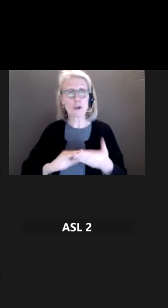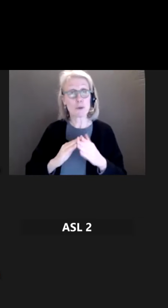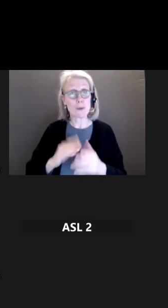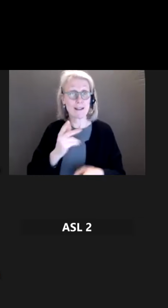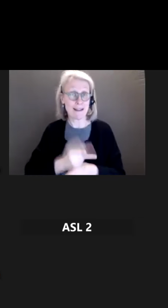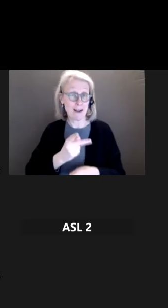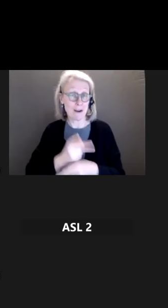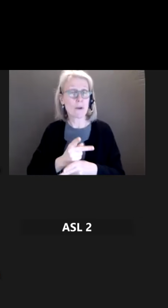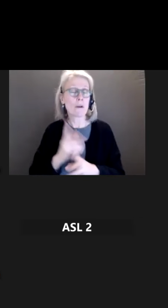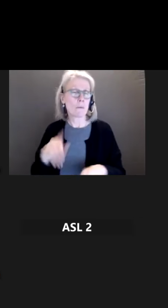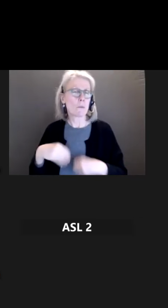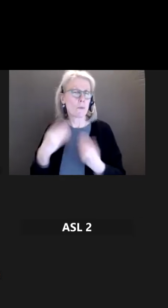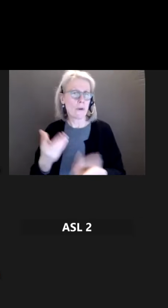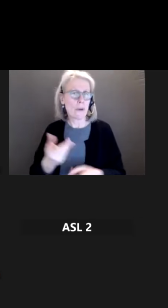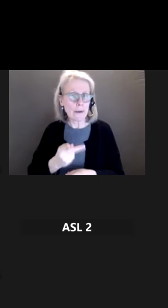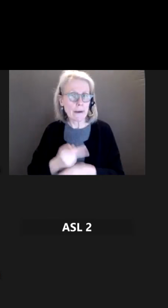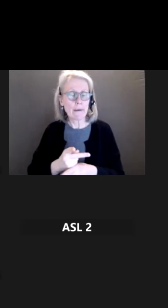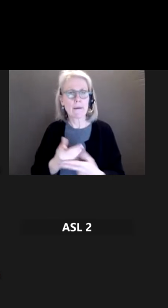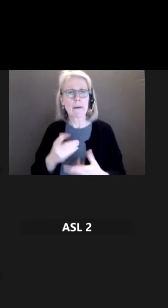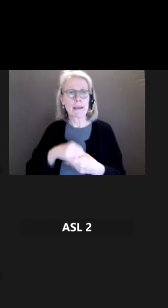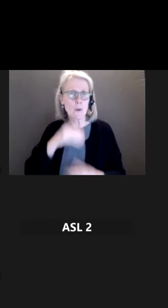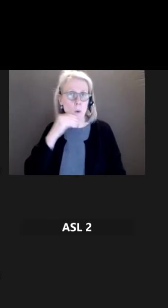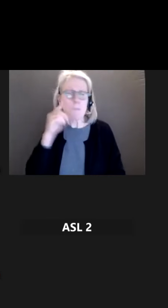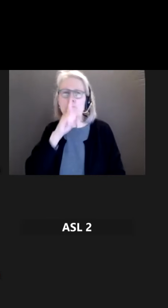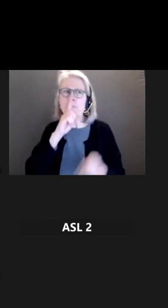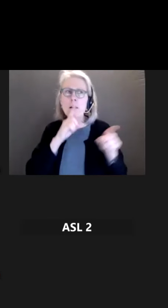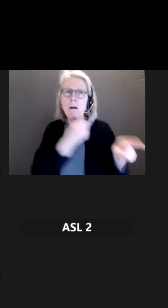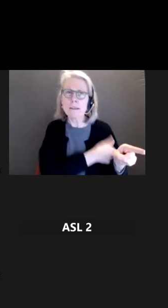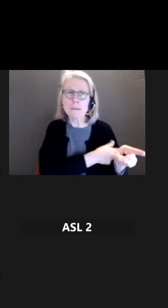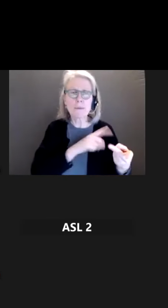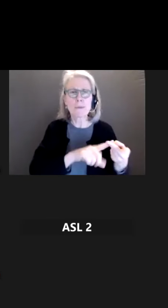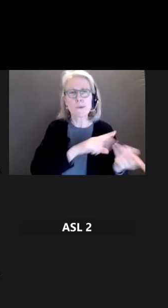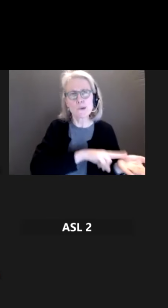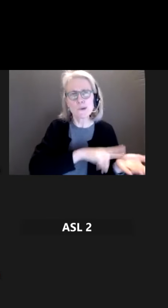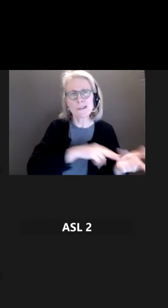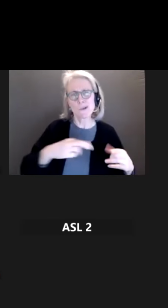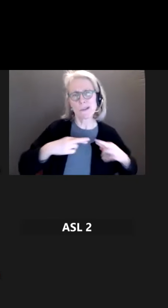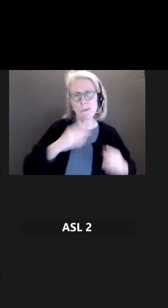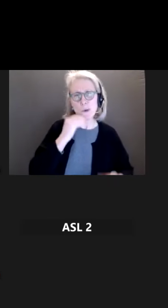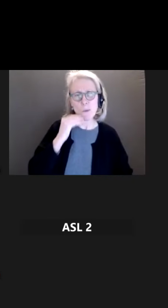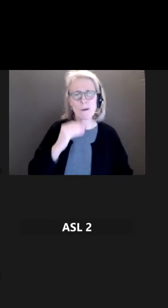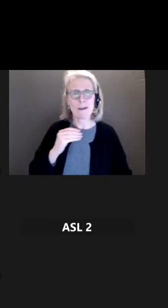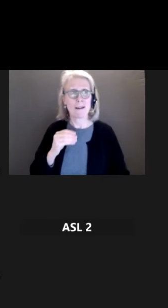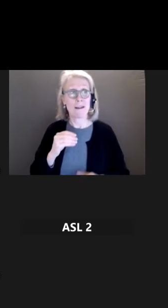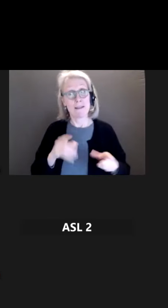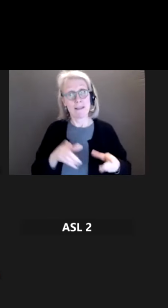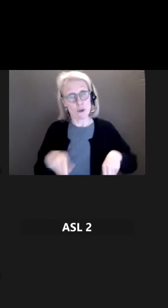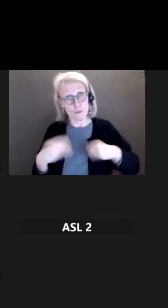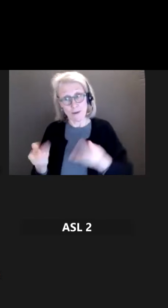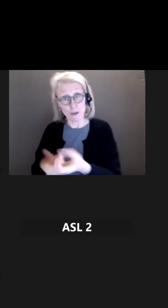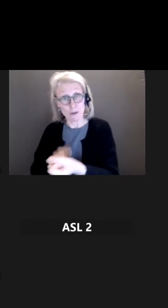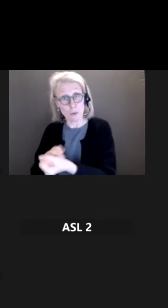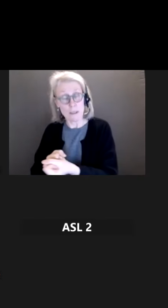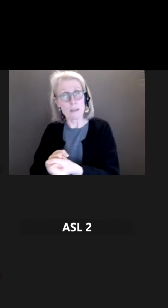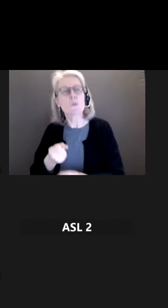provided in home-based settings rather than in hospitals or long-term care homes, has been shown to be far more cost-effective